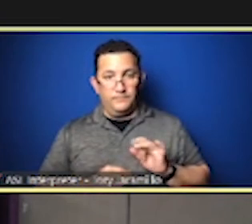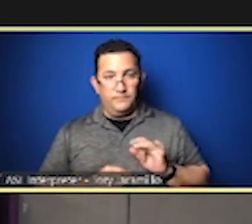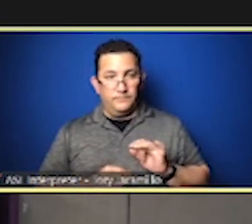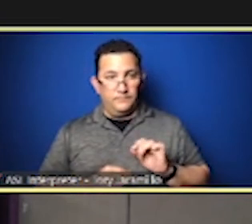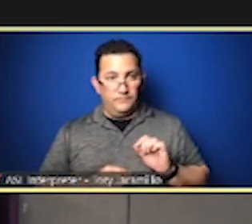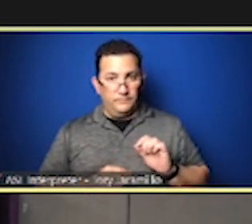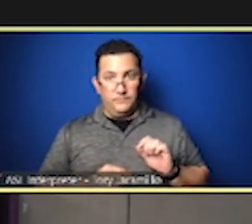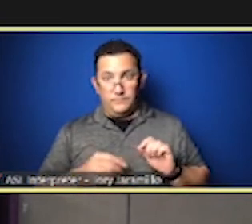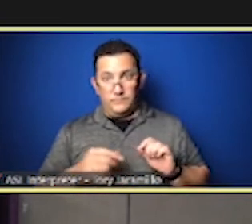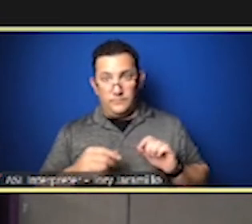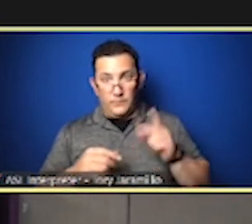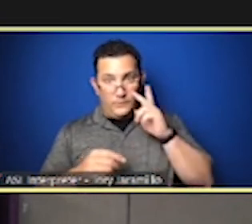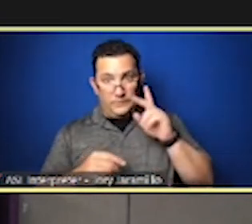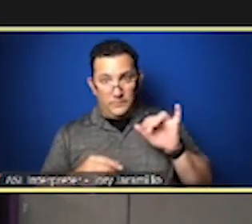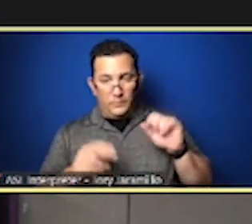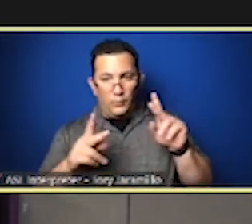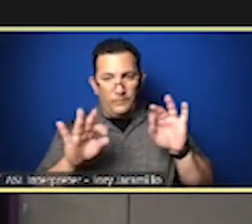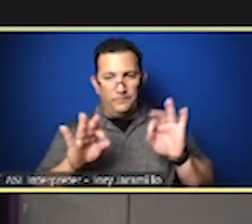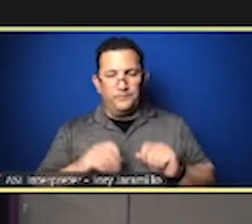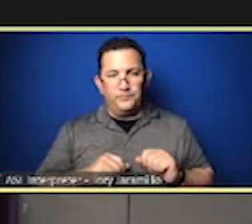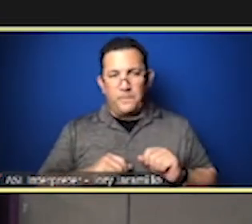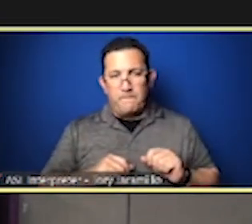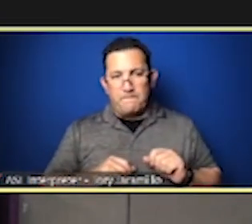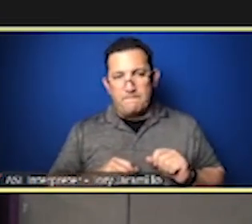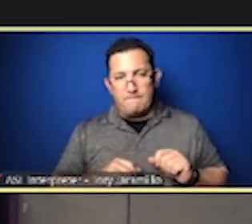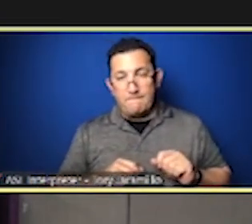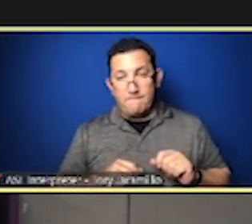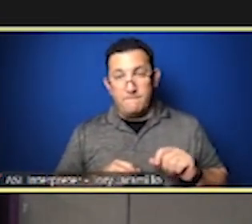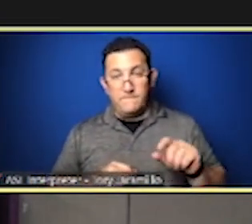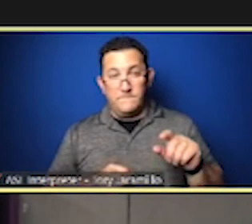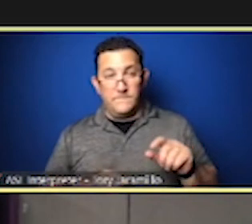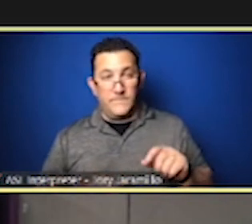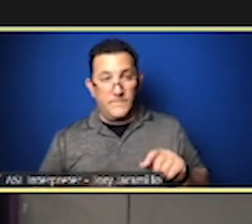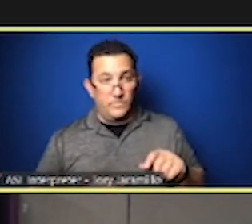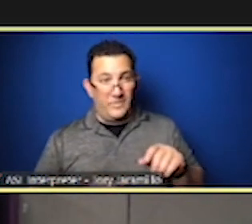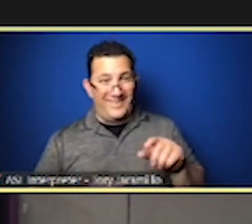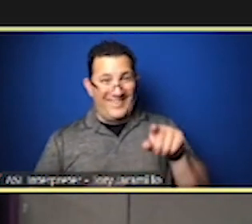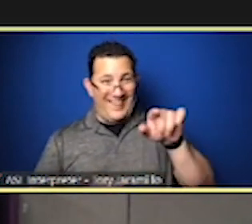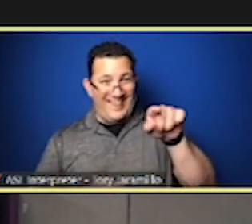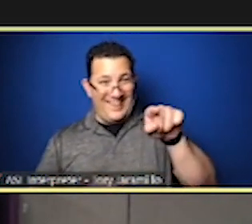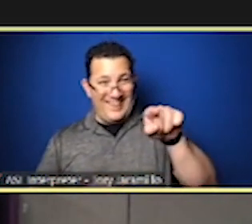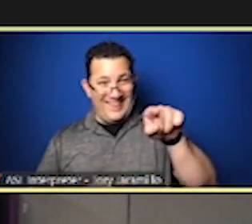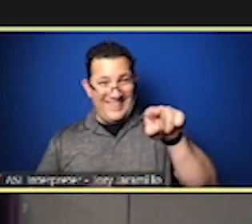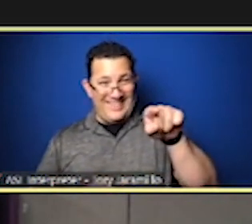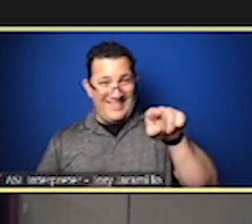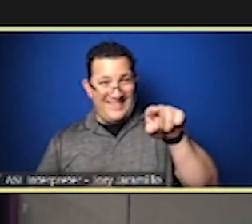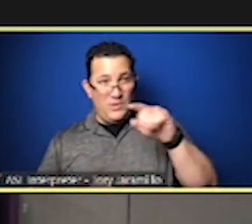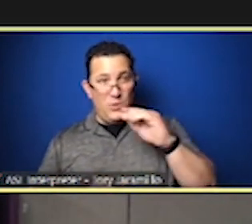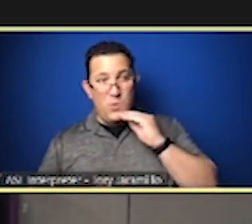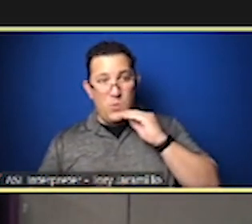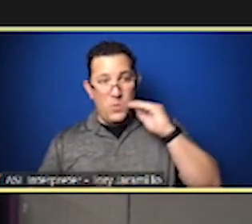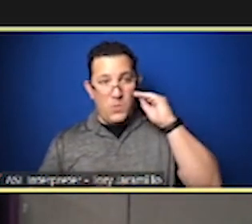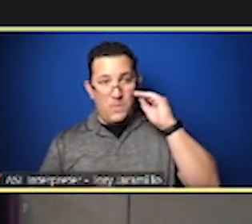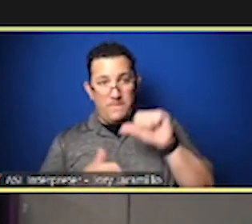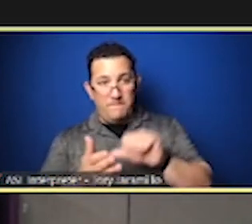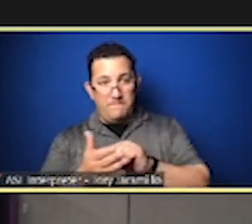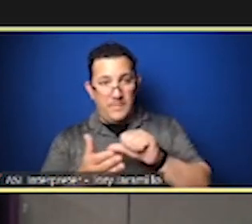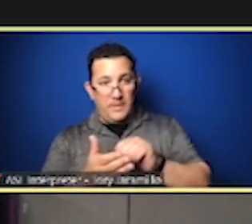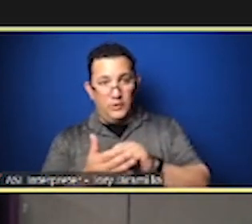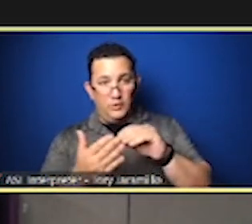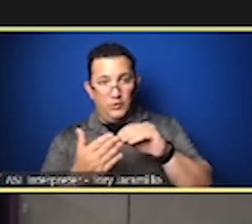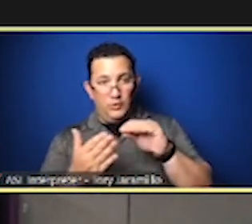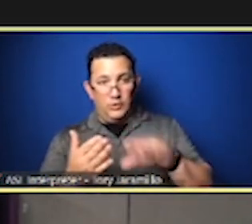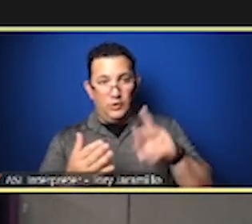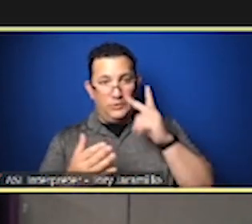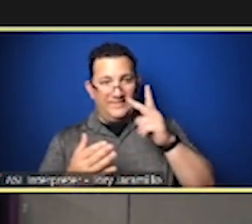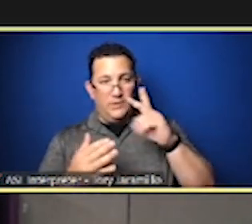Grace, Yeah. do you see that now? So right on this home page of a student, you could see all of